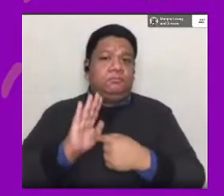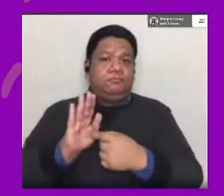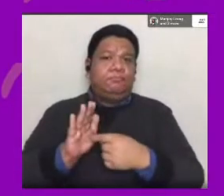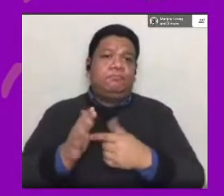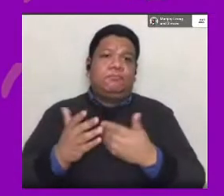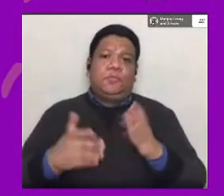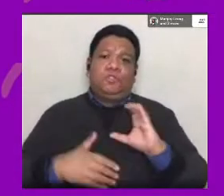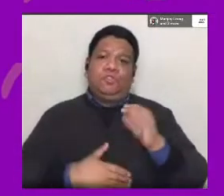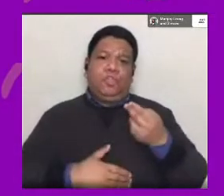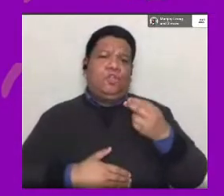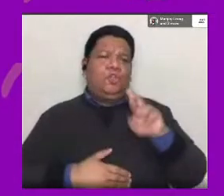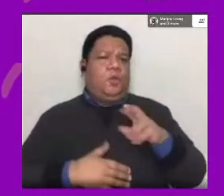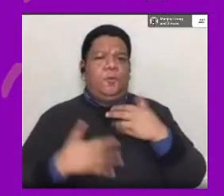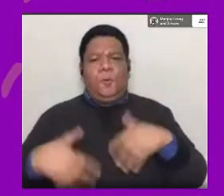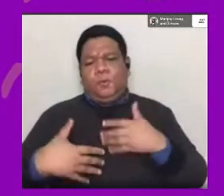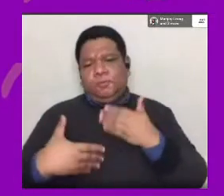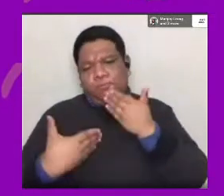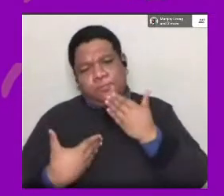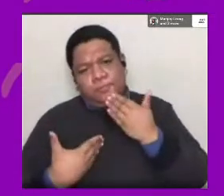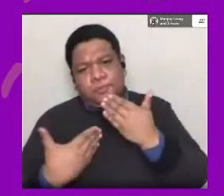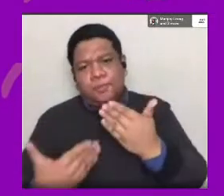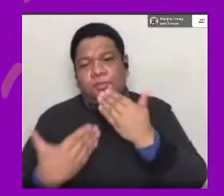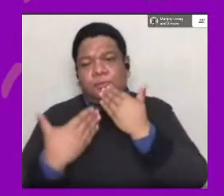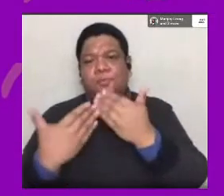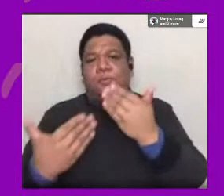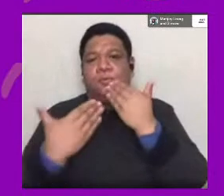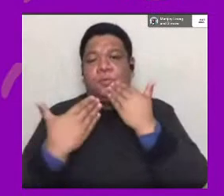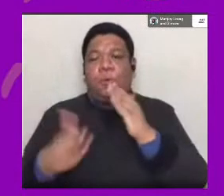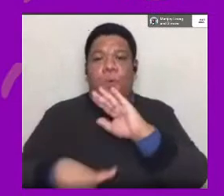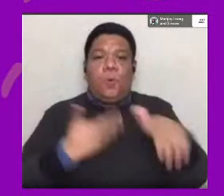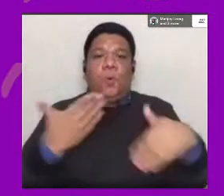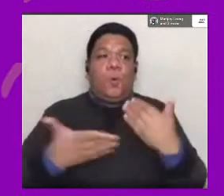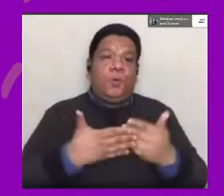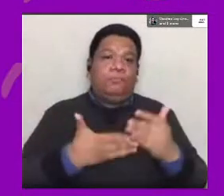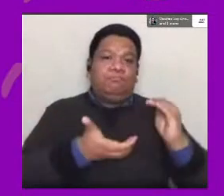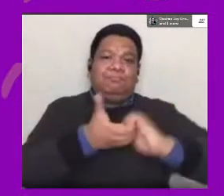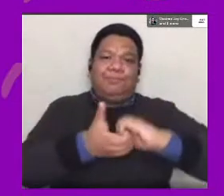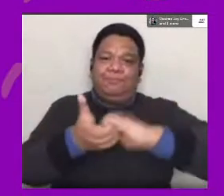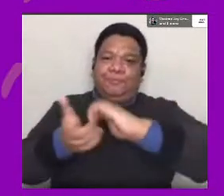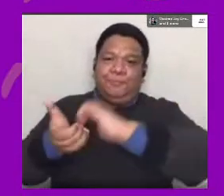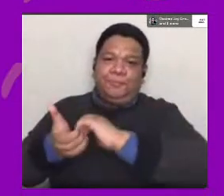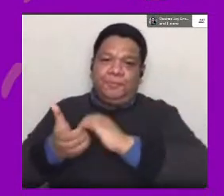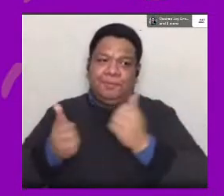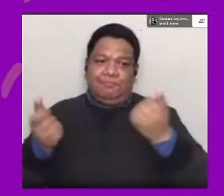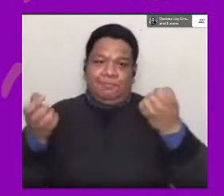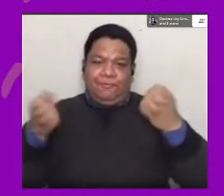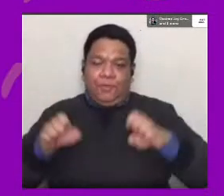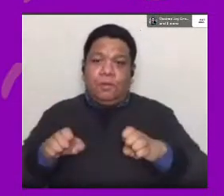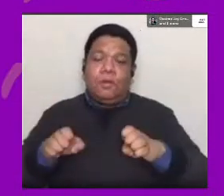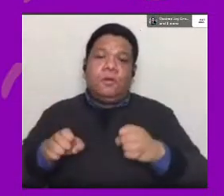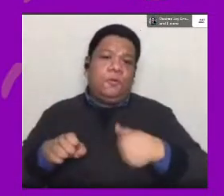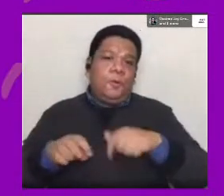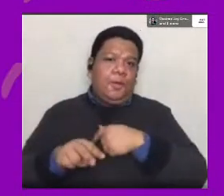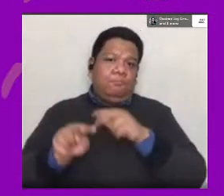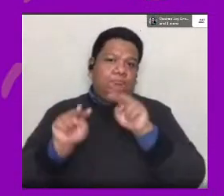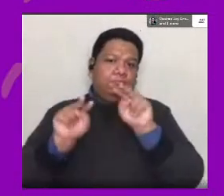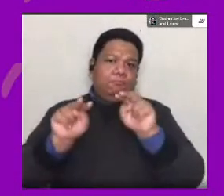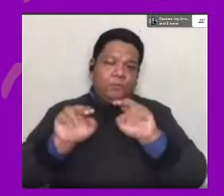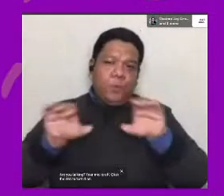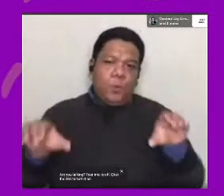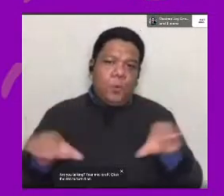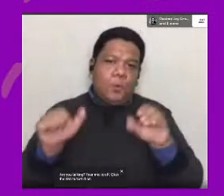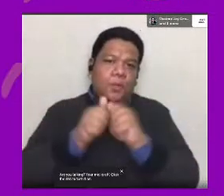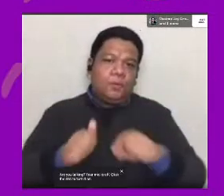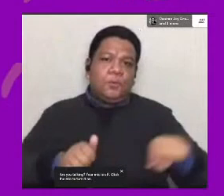Commission's profound thanks to our co-conveners for this event, and we look forward to working with